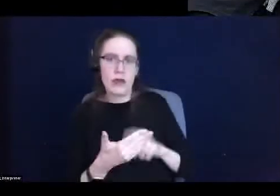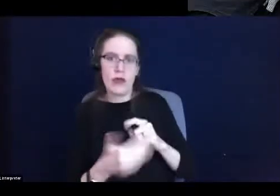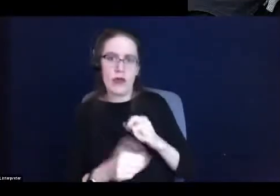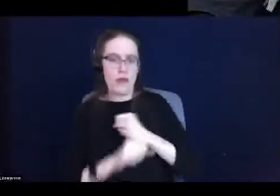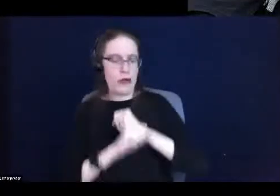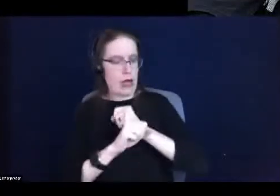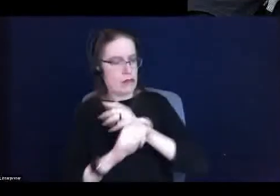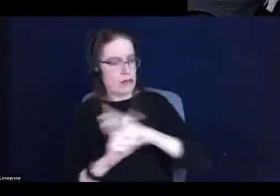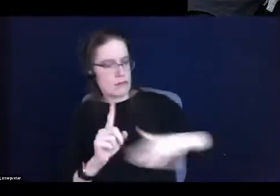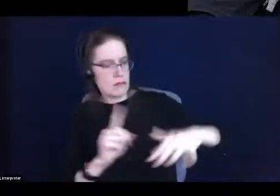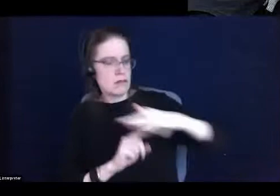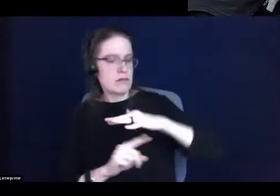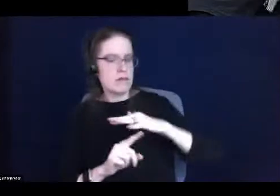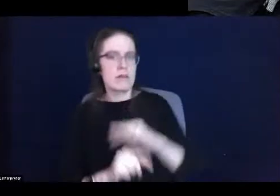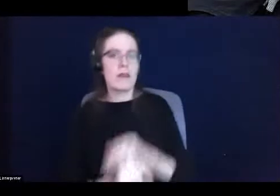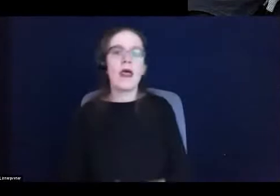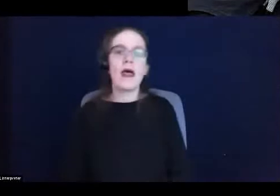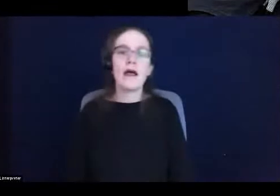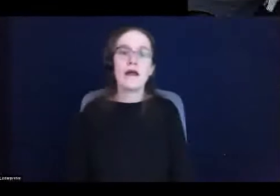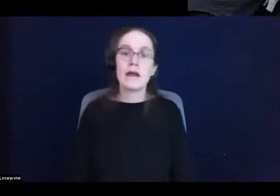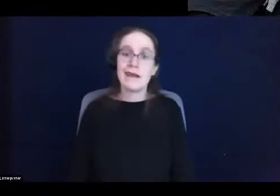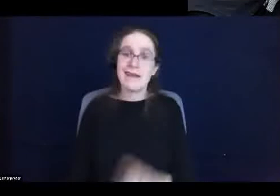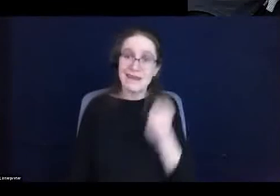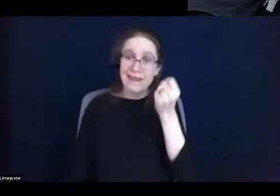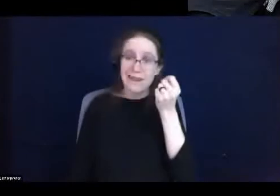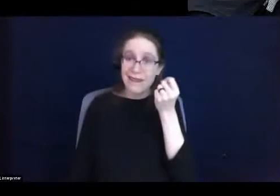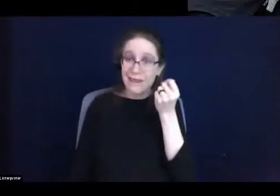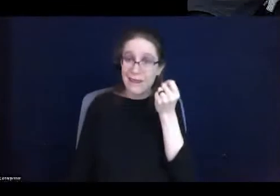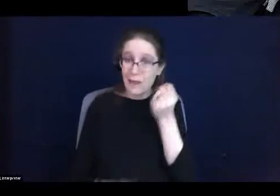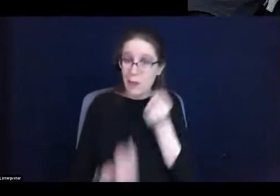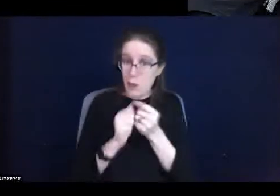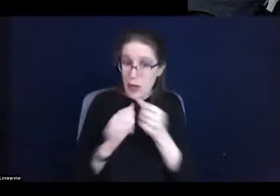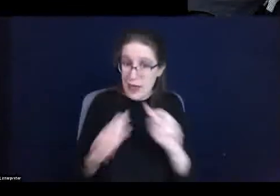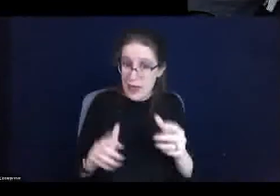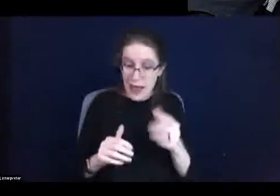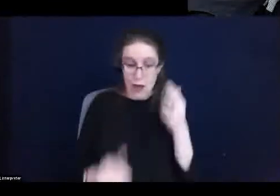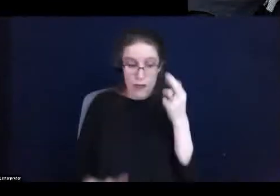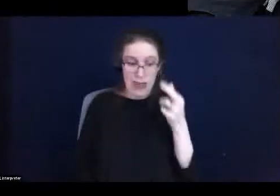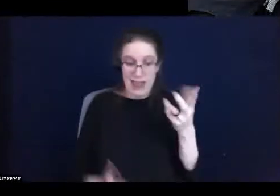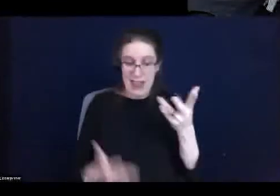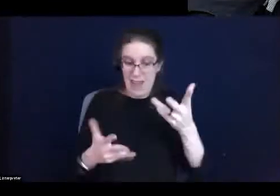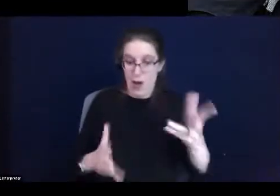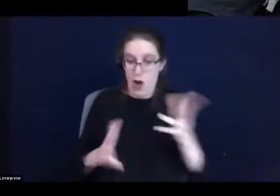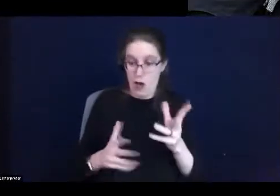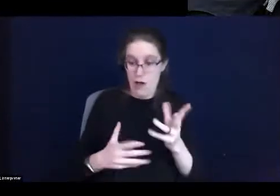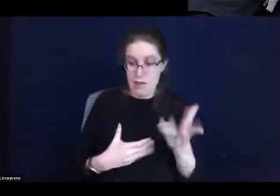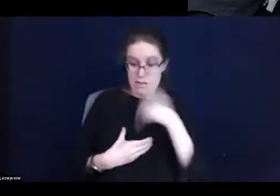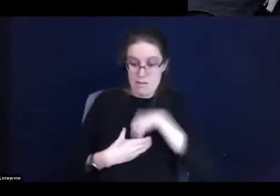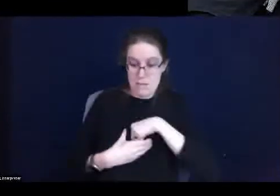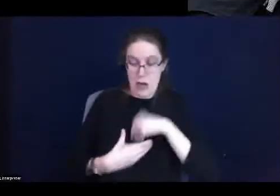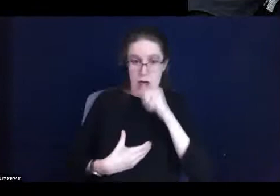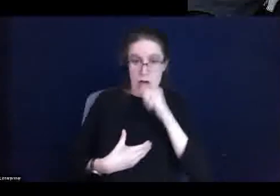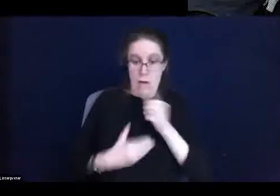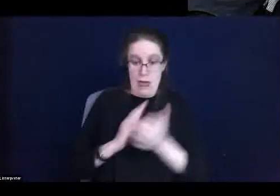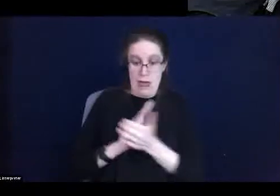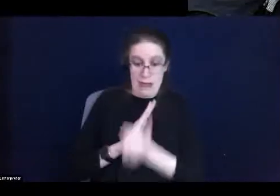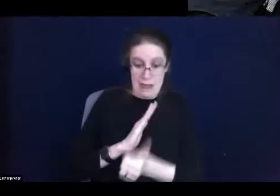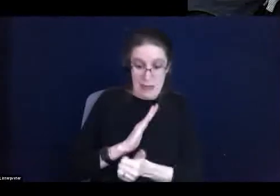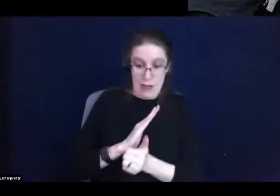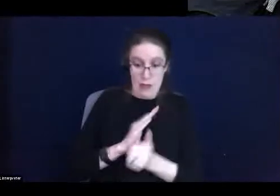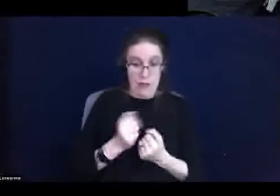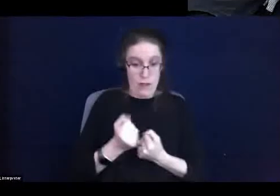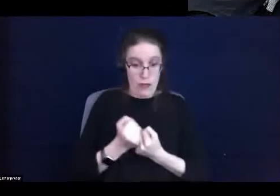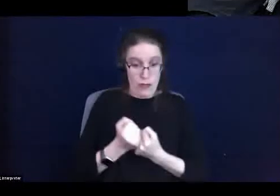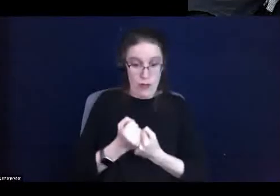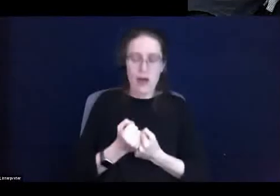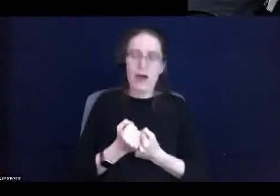well. Without realizing their already developed coping skills or supports, it will be much harder for survivors to identify what